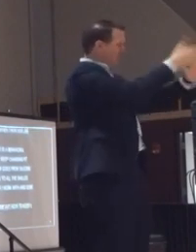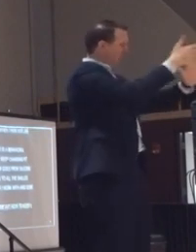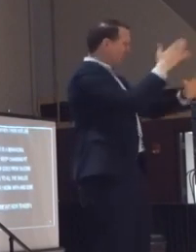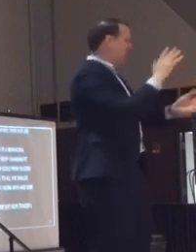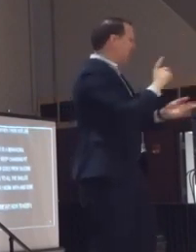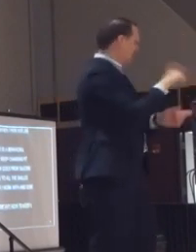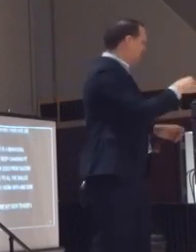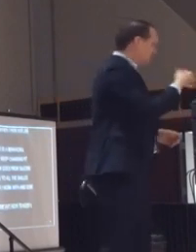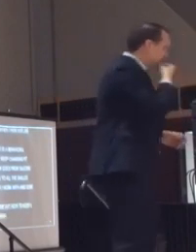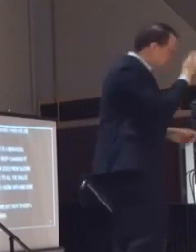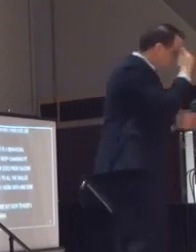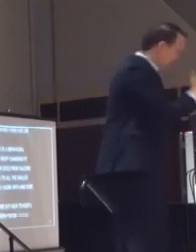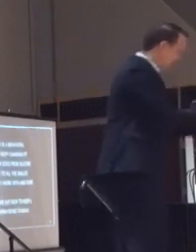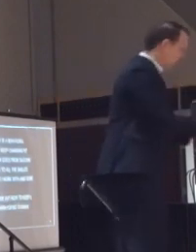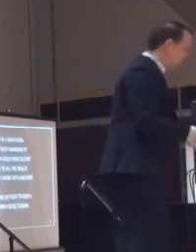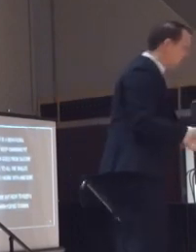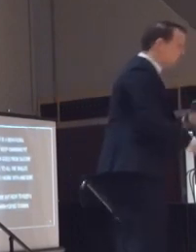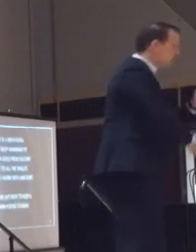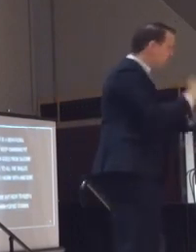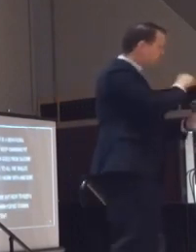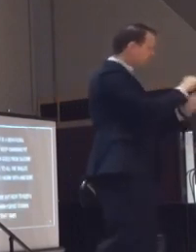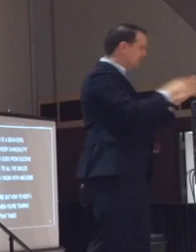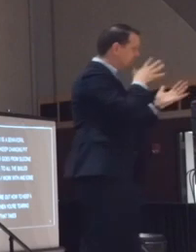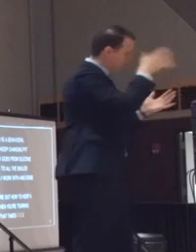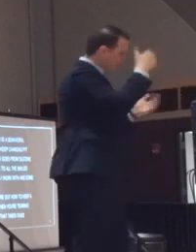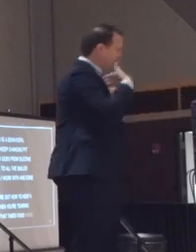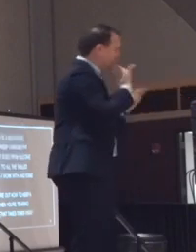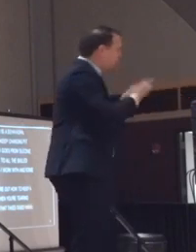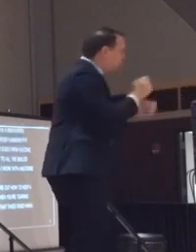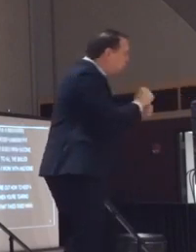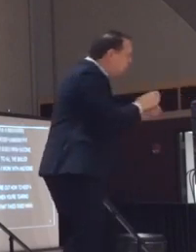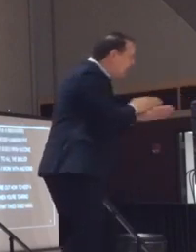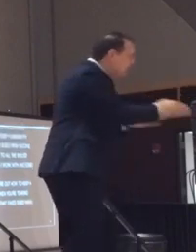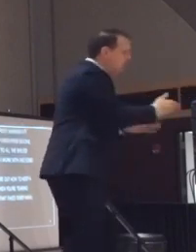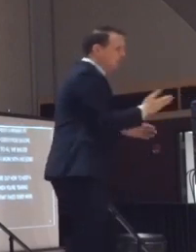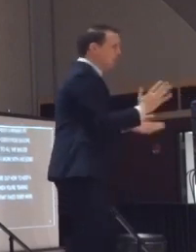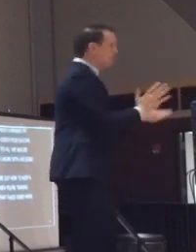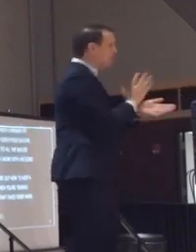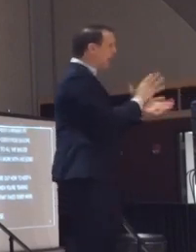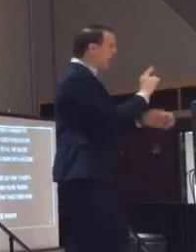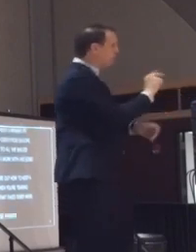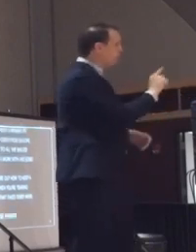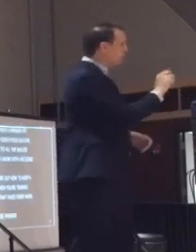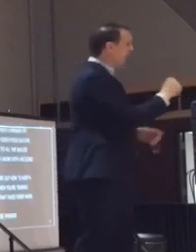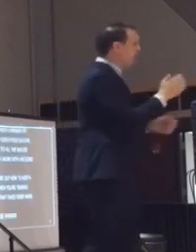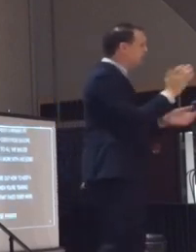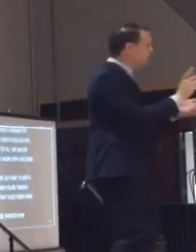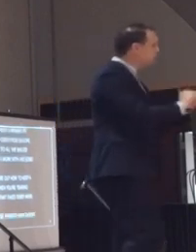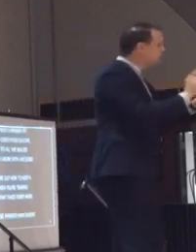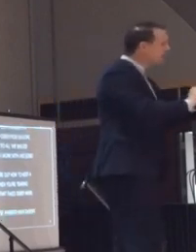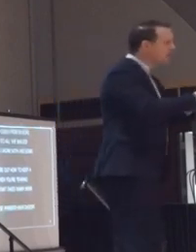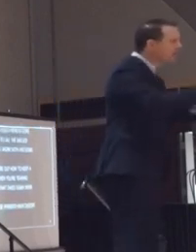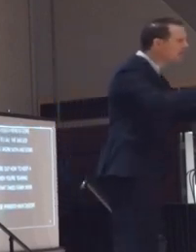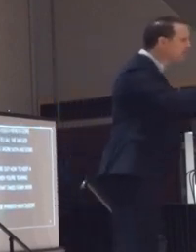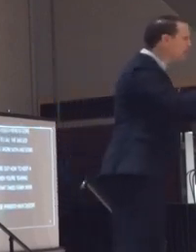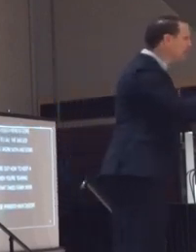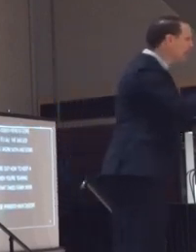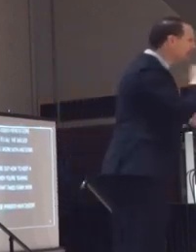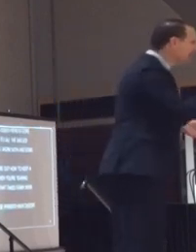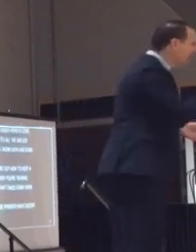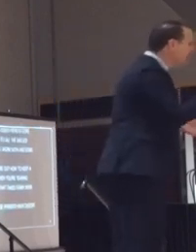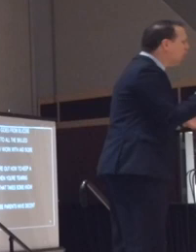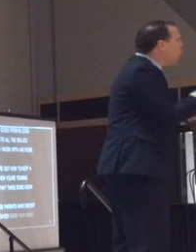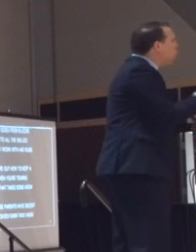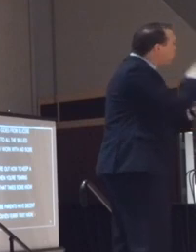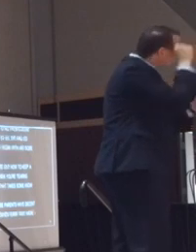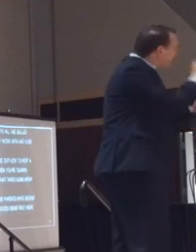know-how. And most of these parents had decent careers. They had paper routes when they were 11, learning how to work,